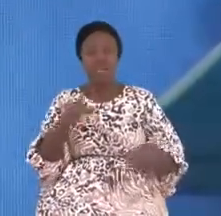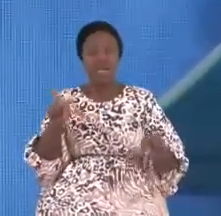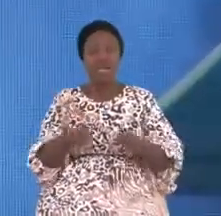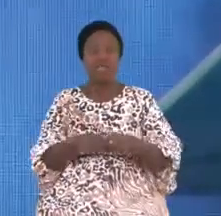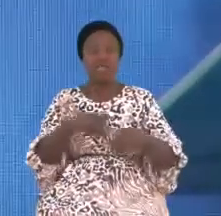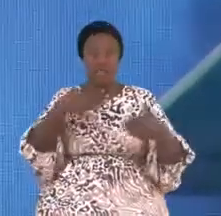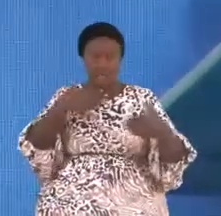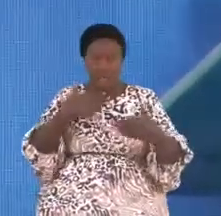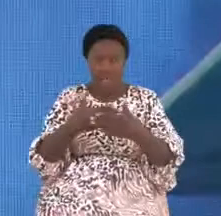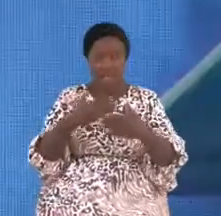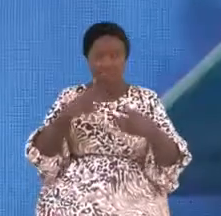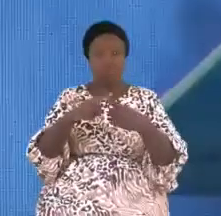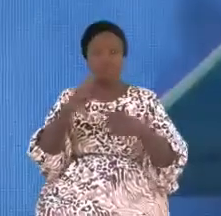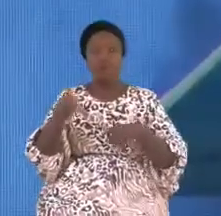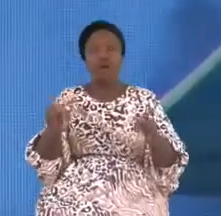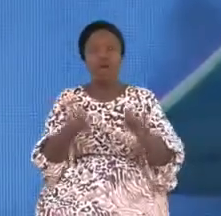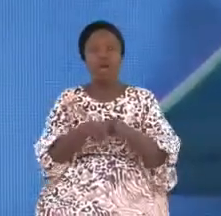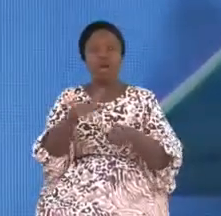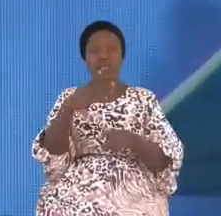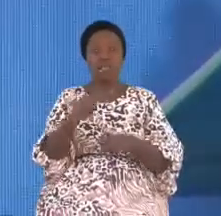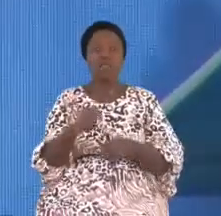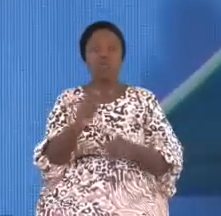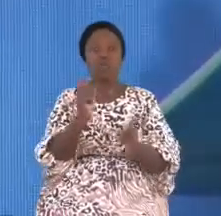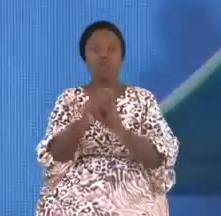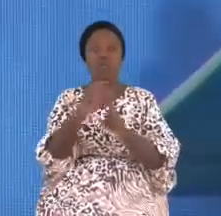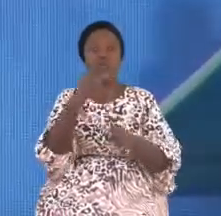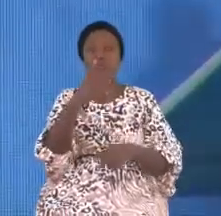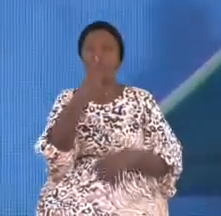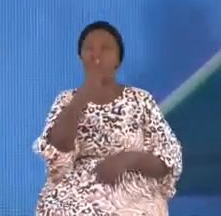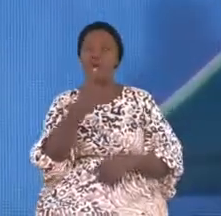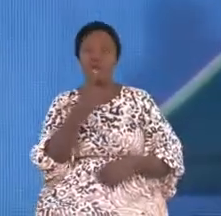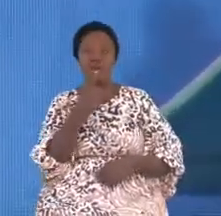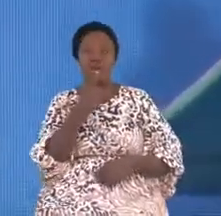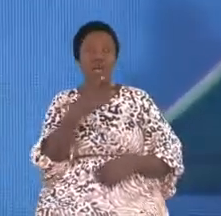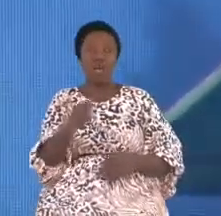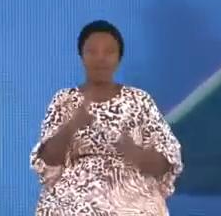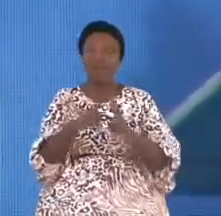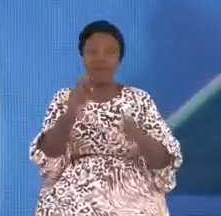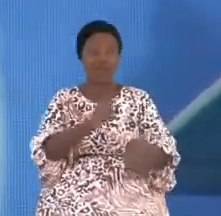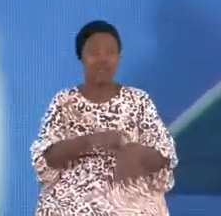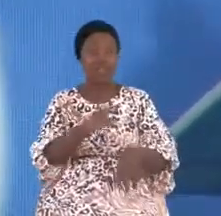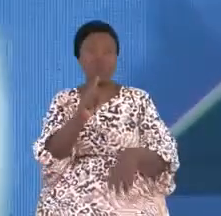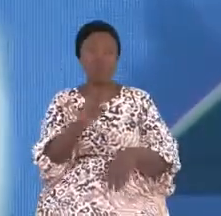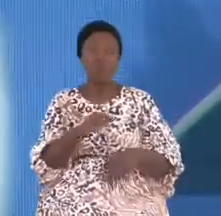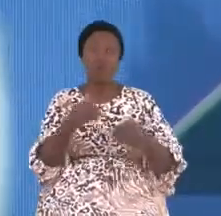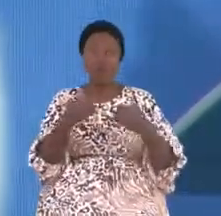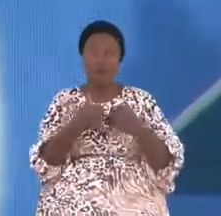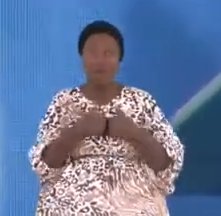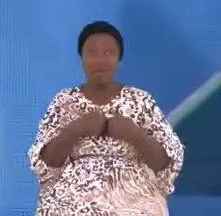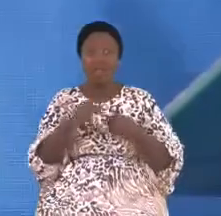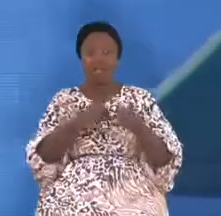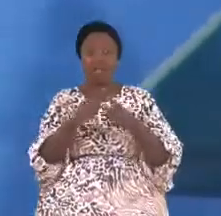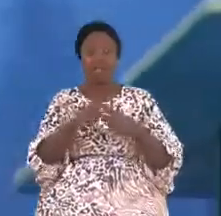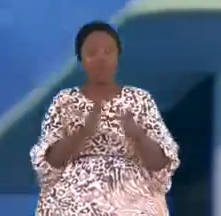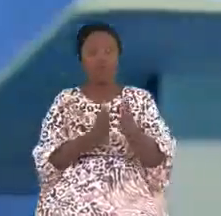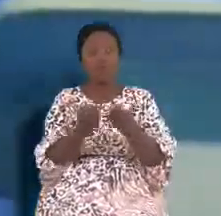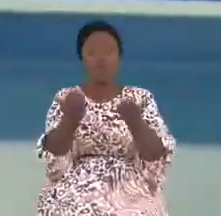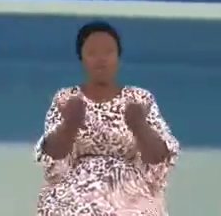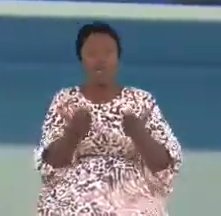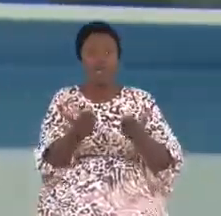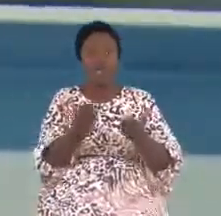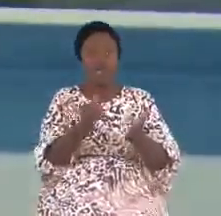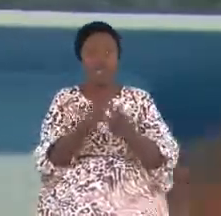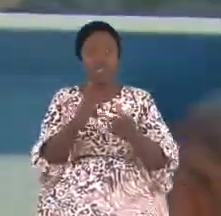you as the words of your mouth the moment you ask the moment you desire the moment you say